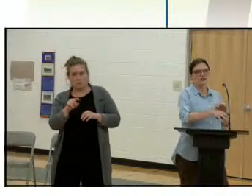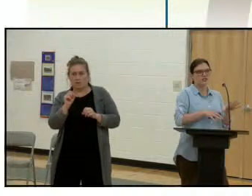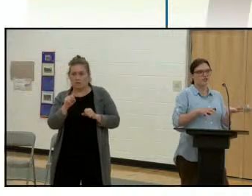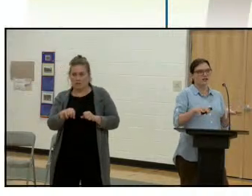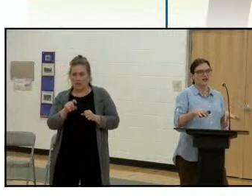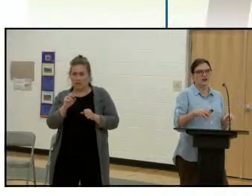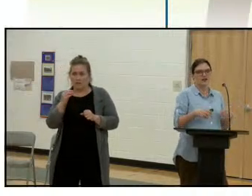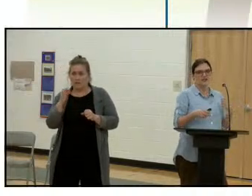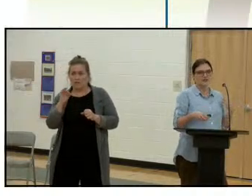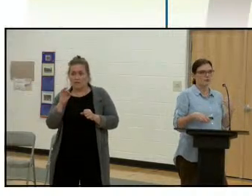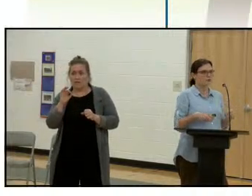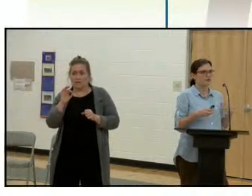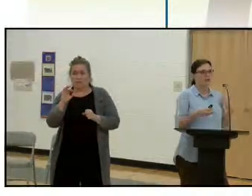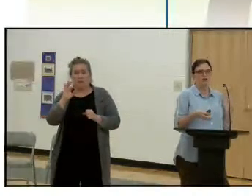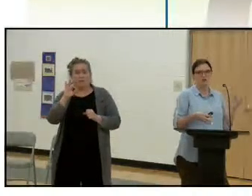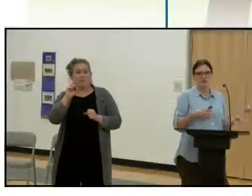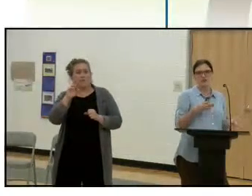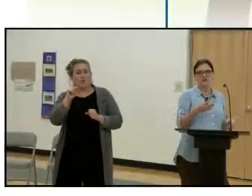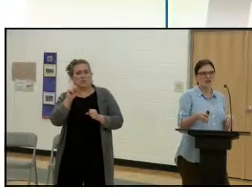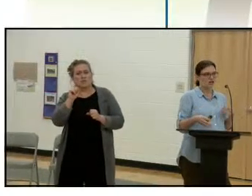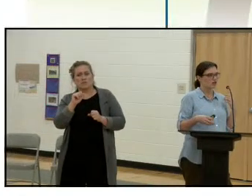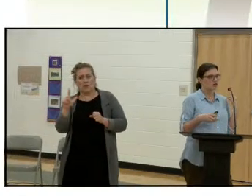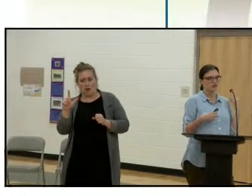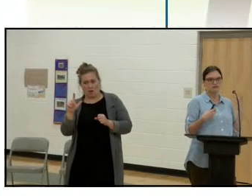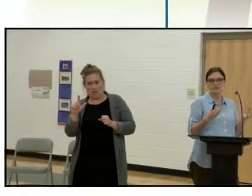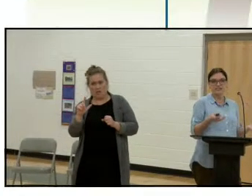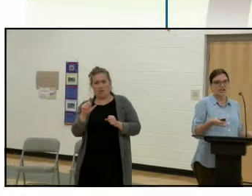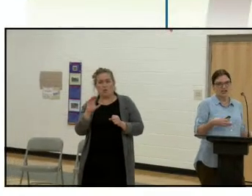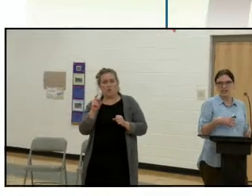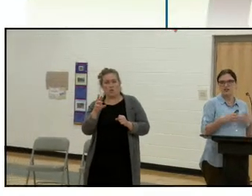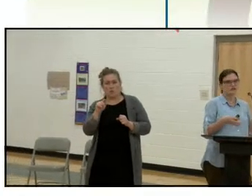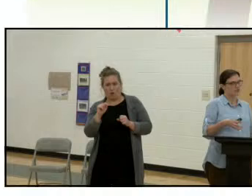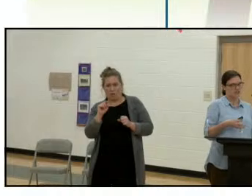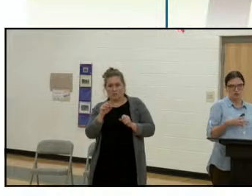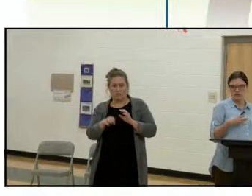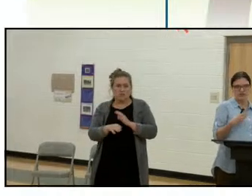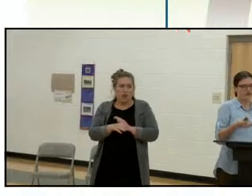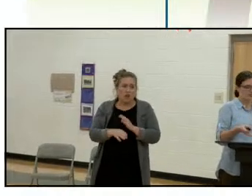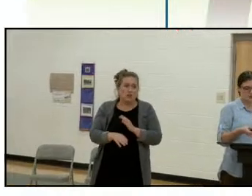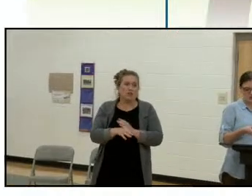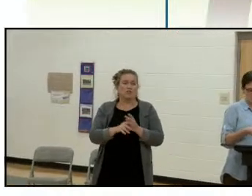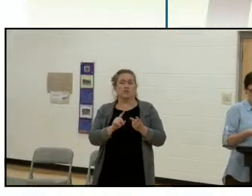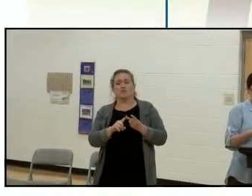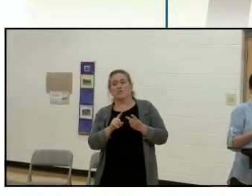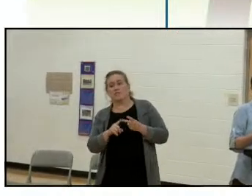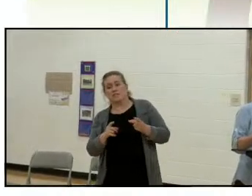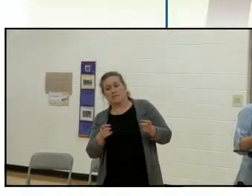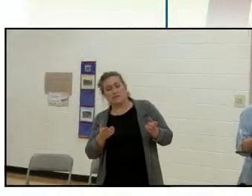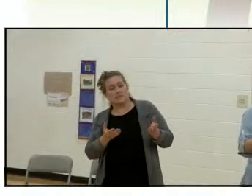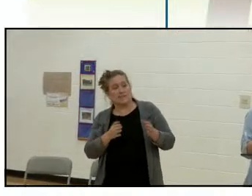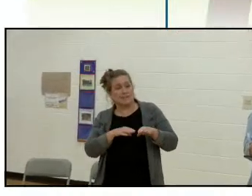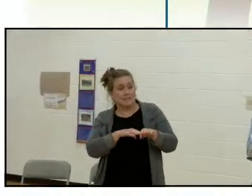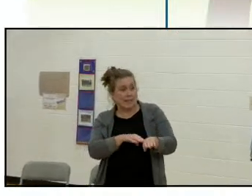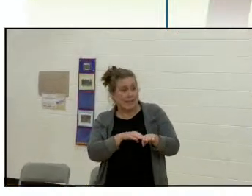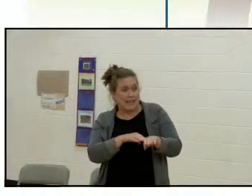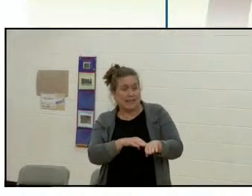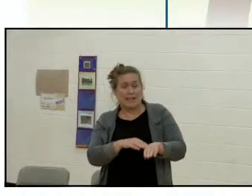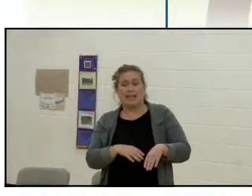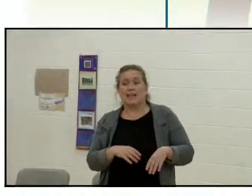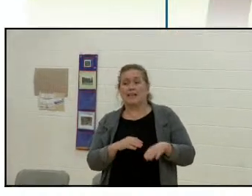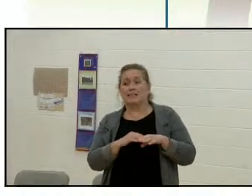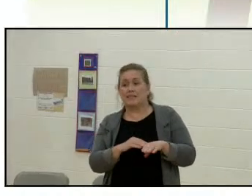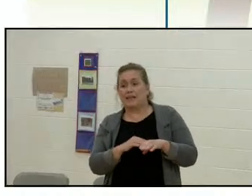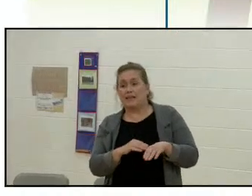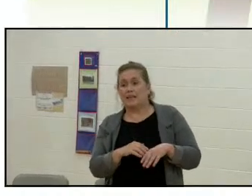provide more different areas for people playing futsal, soccer, skating, using these courts for any sort of purpose, to